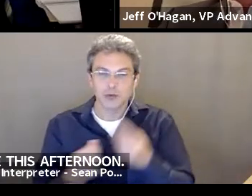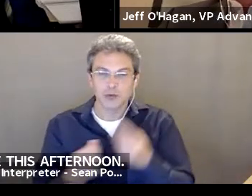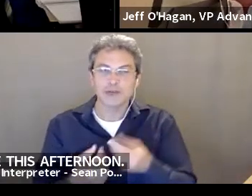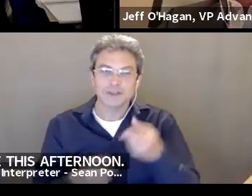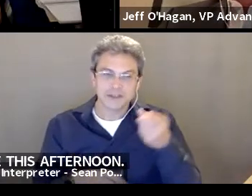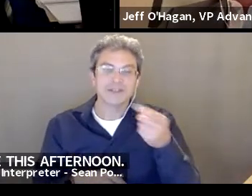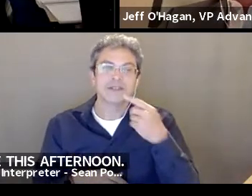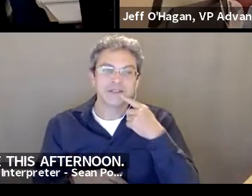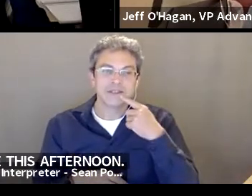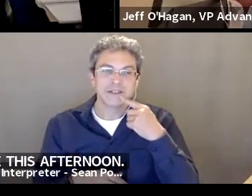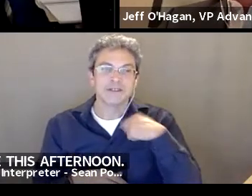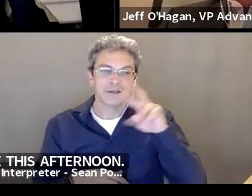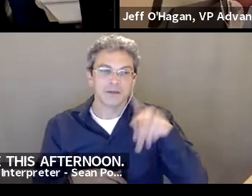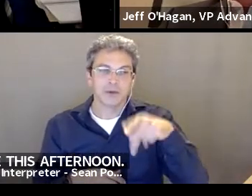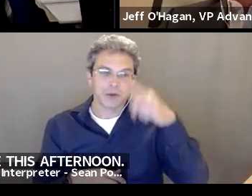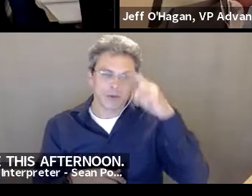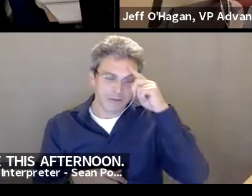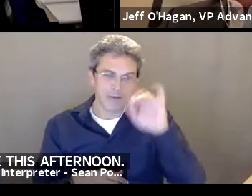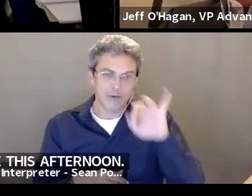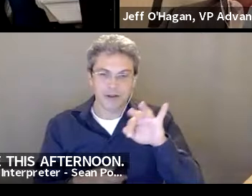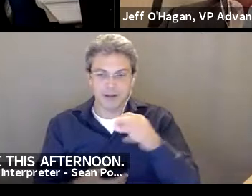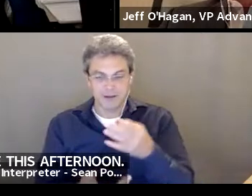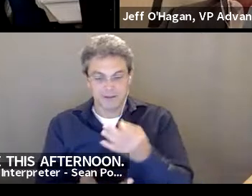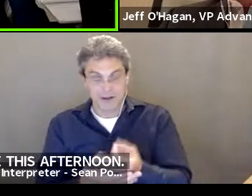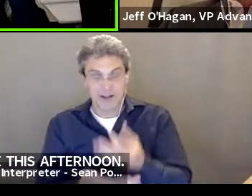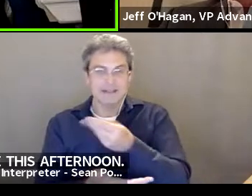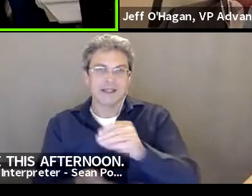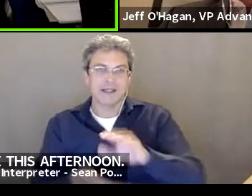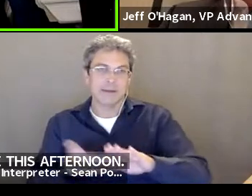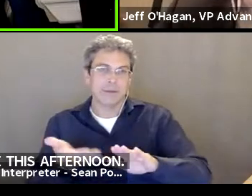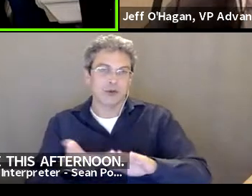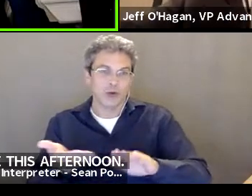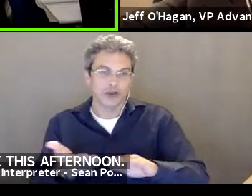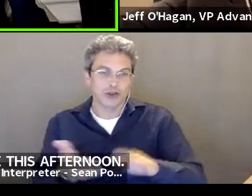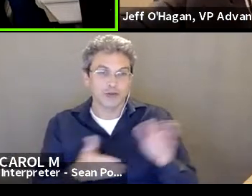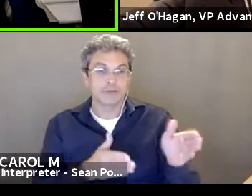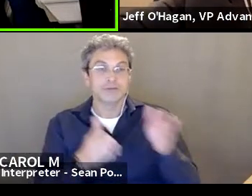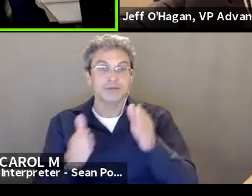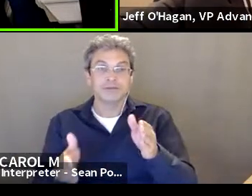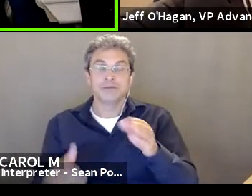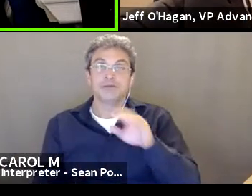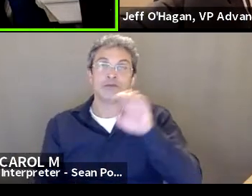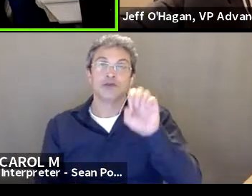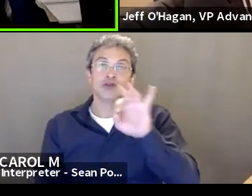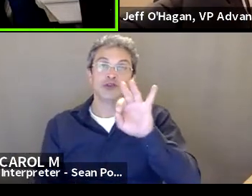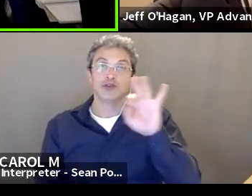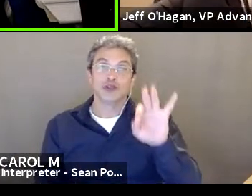McCauley, Vice President, Finance and Administration. Jeff?